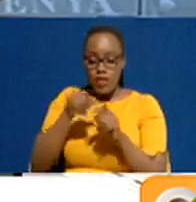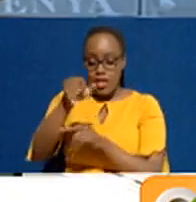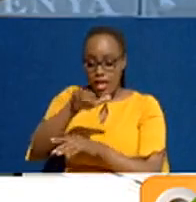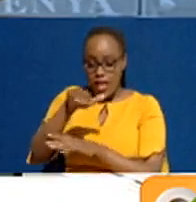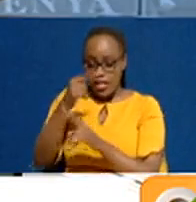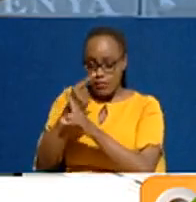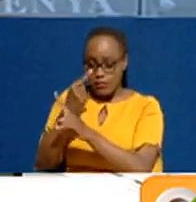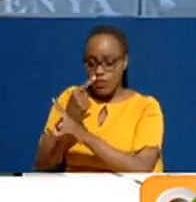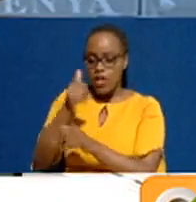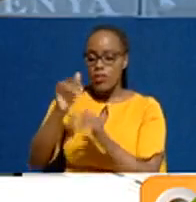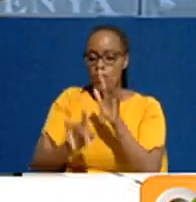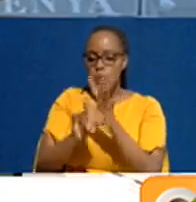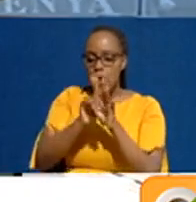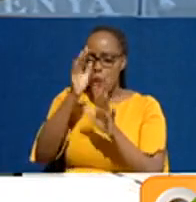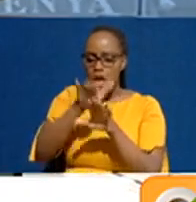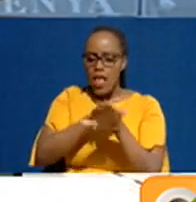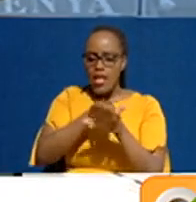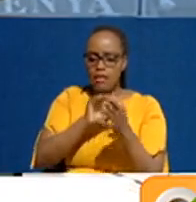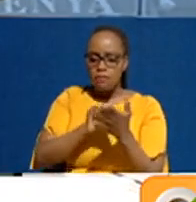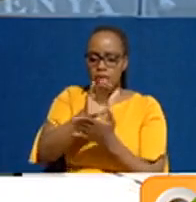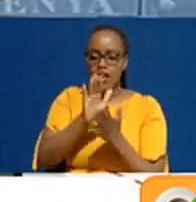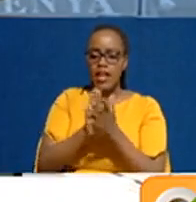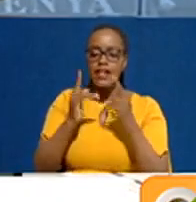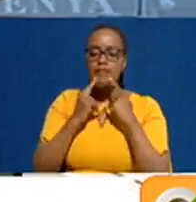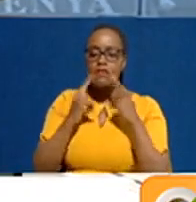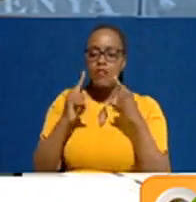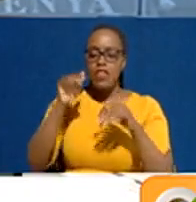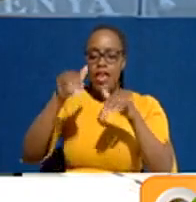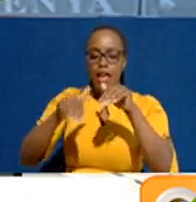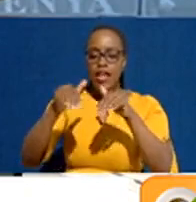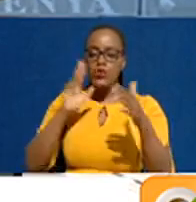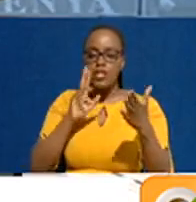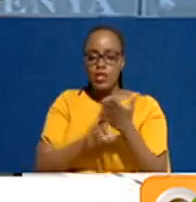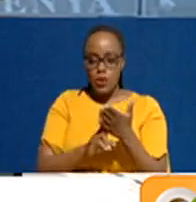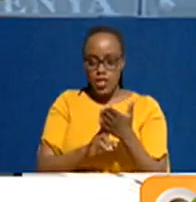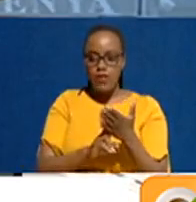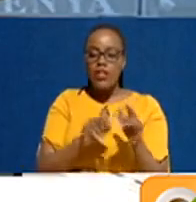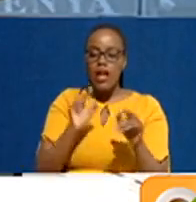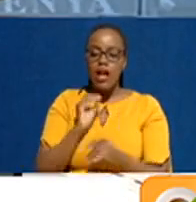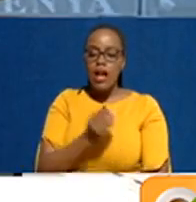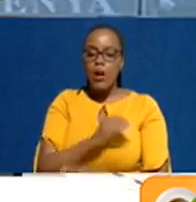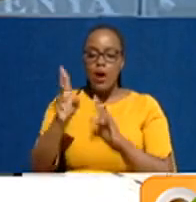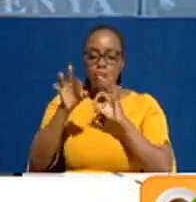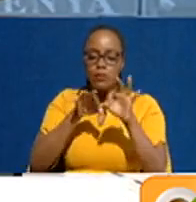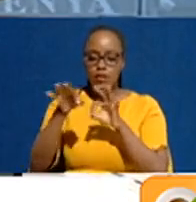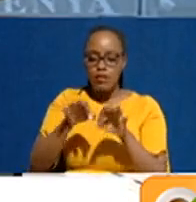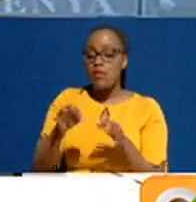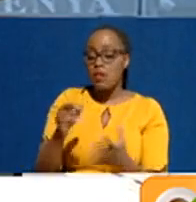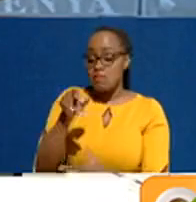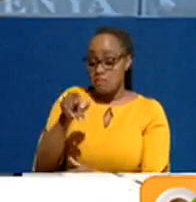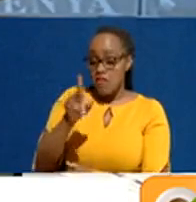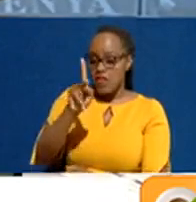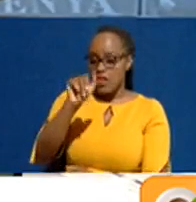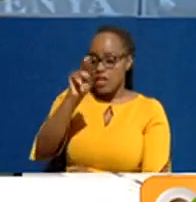country occasioned by the delay in the transmission and declaration of the election's outcome. And as Chemutai Goen now reports, Kinyua termed the claims